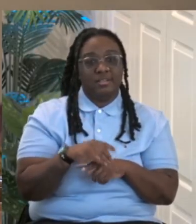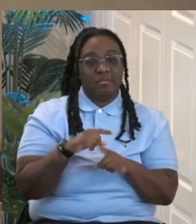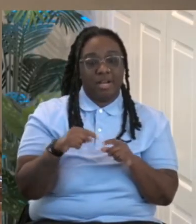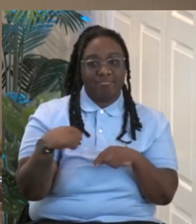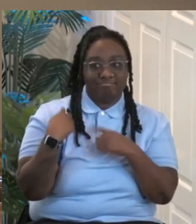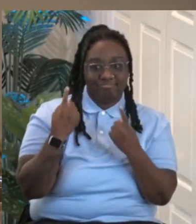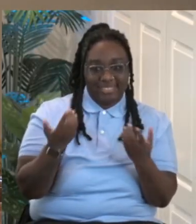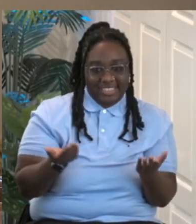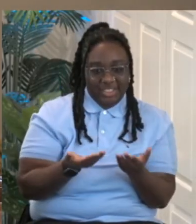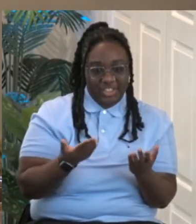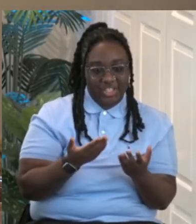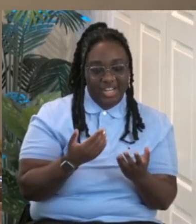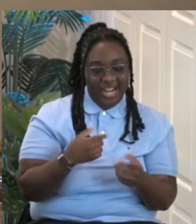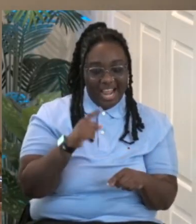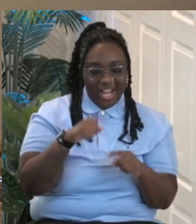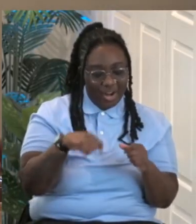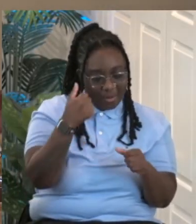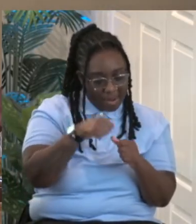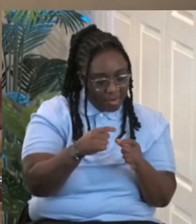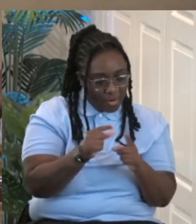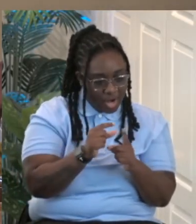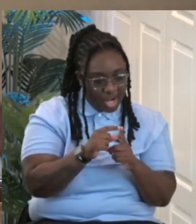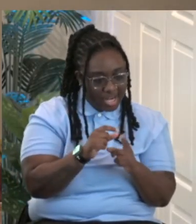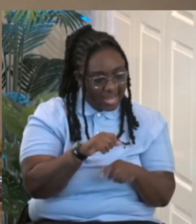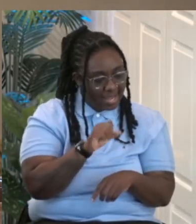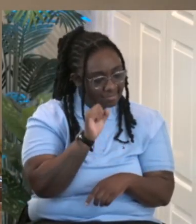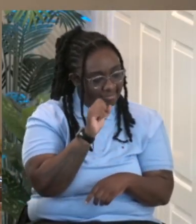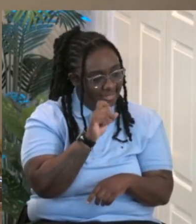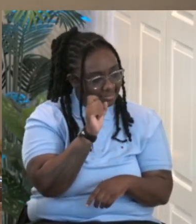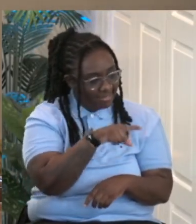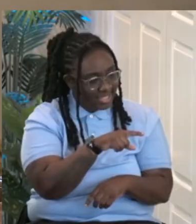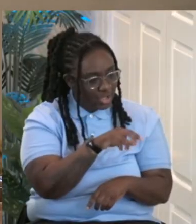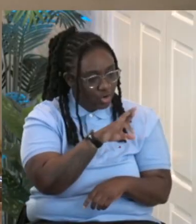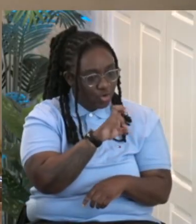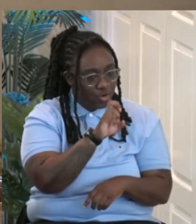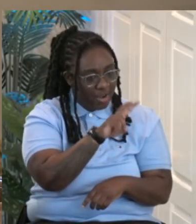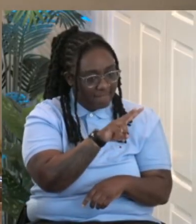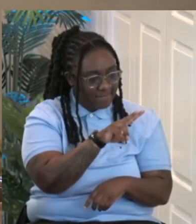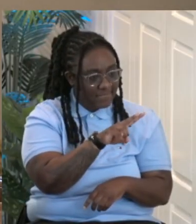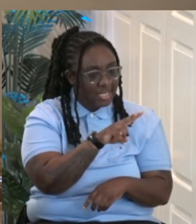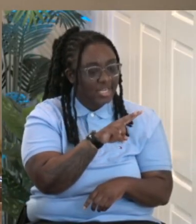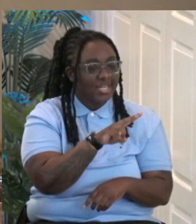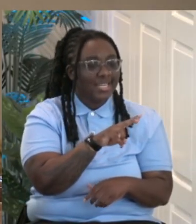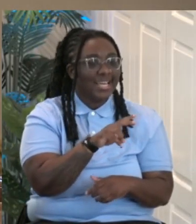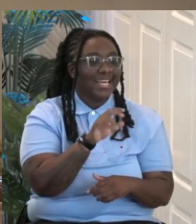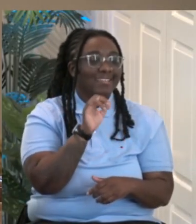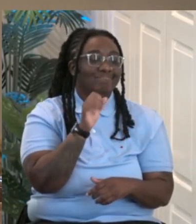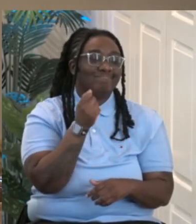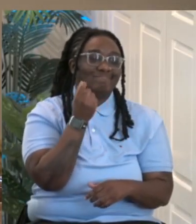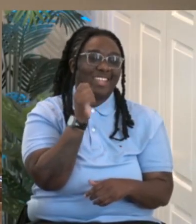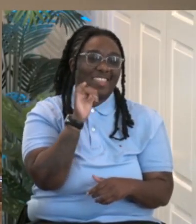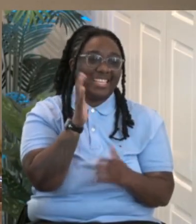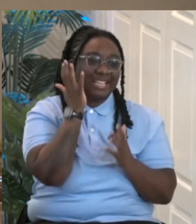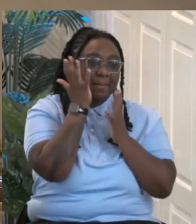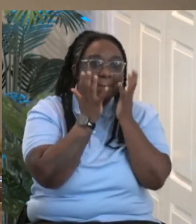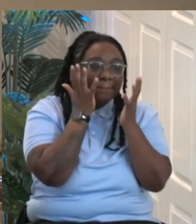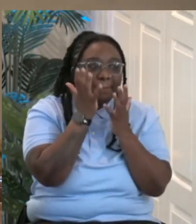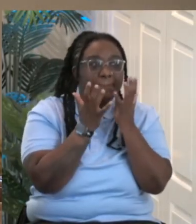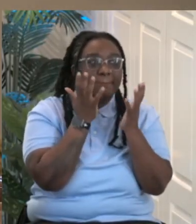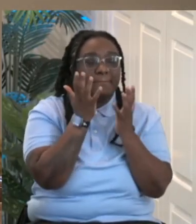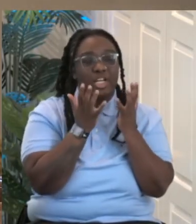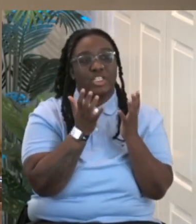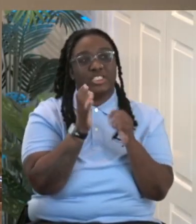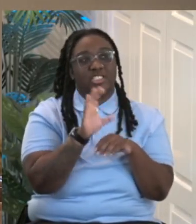asked Reverend Marlon, and he went to the book to get it. That's embarrassing, church. That's embarrassing, but that's kind